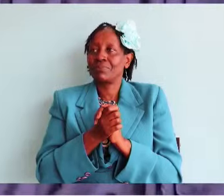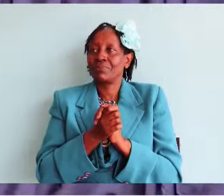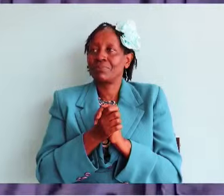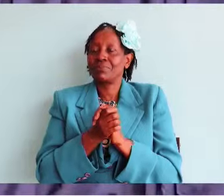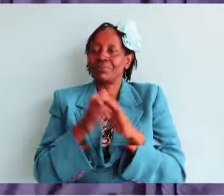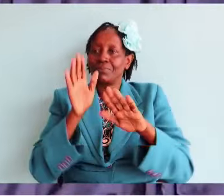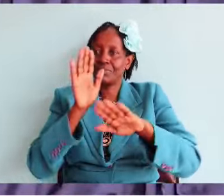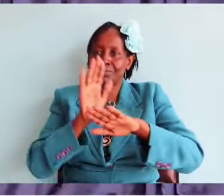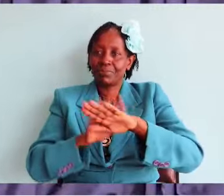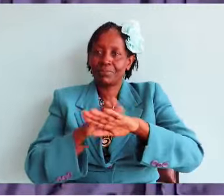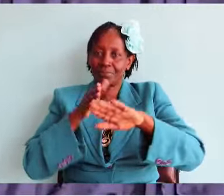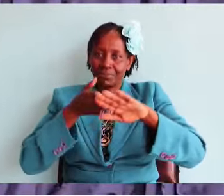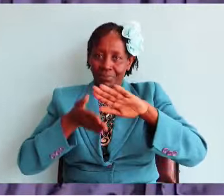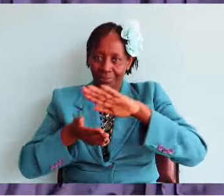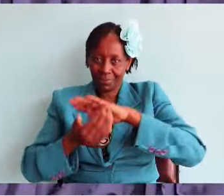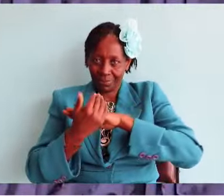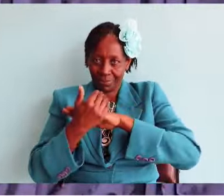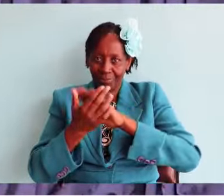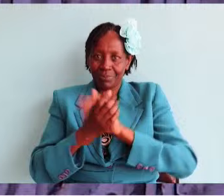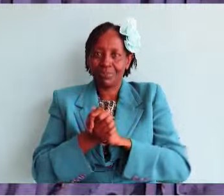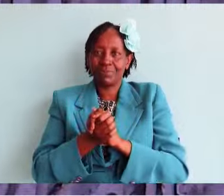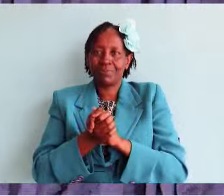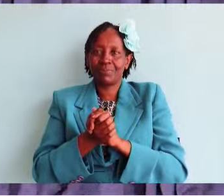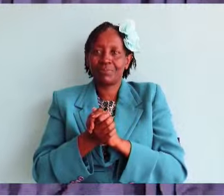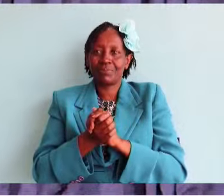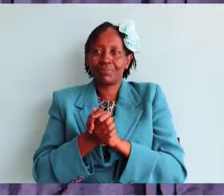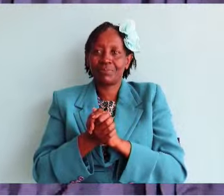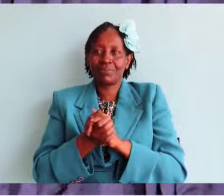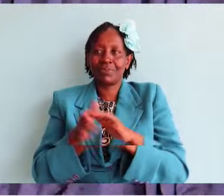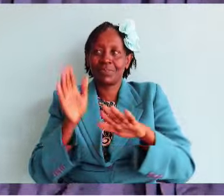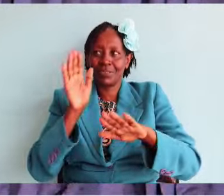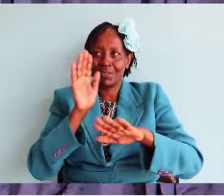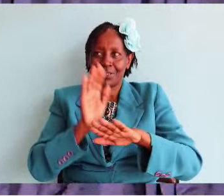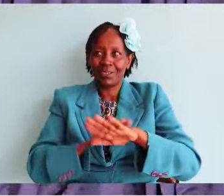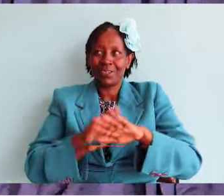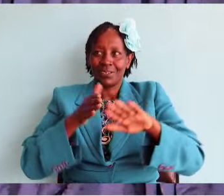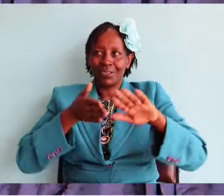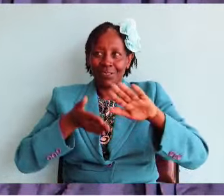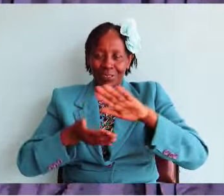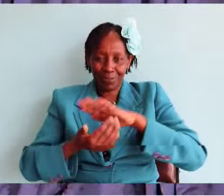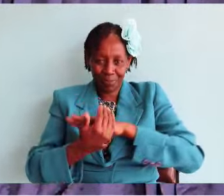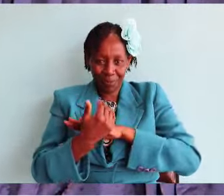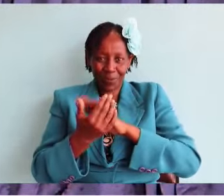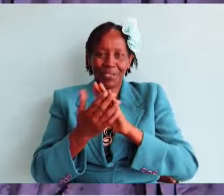Good morning. Let me say good morning before it is 12.